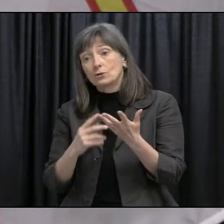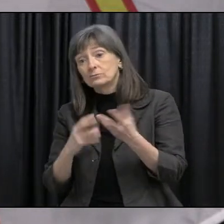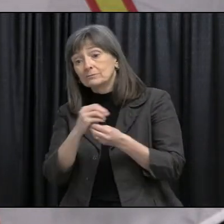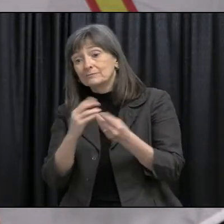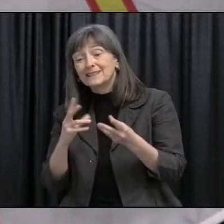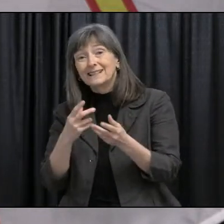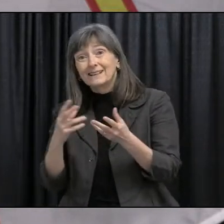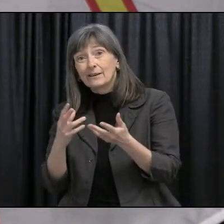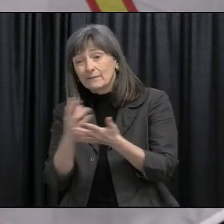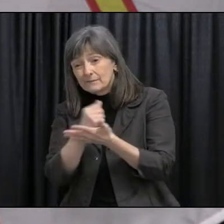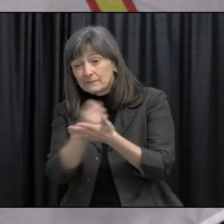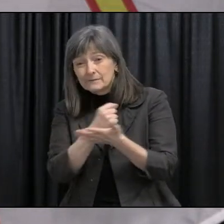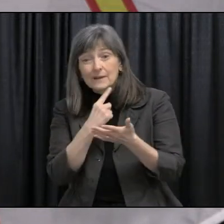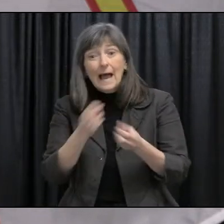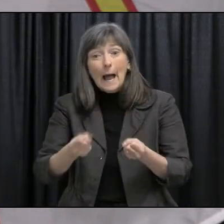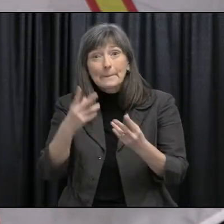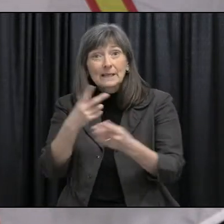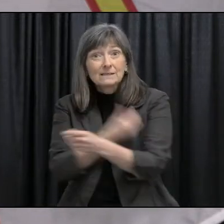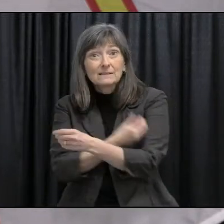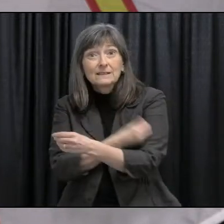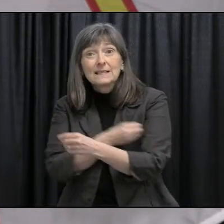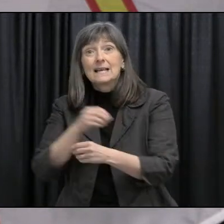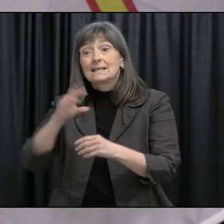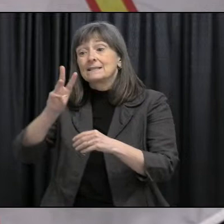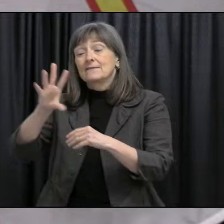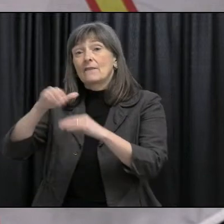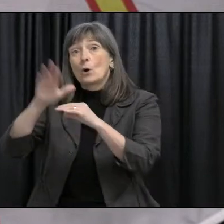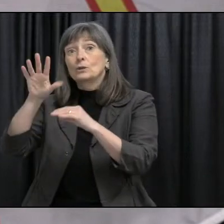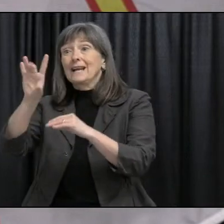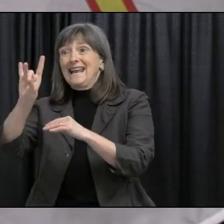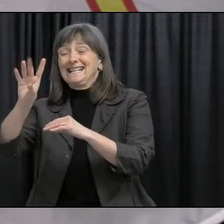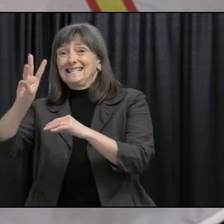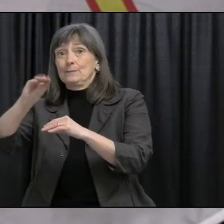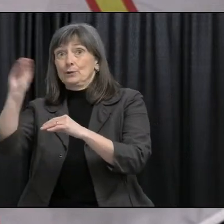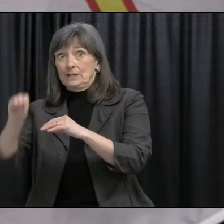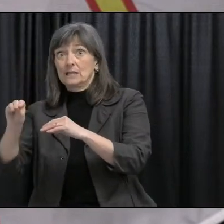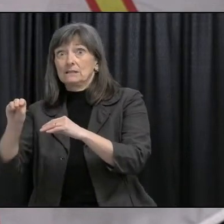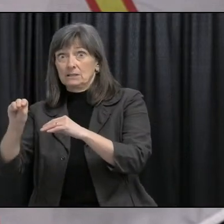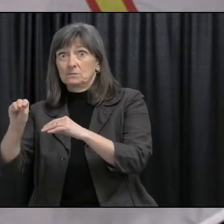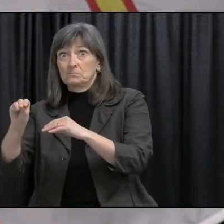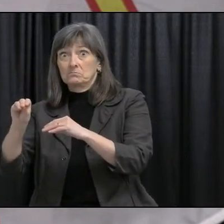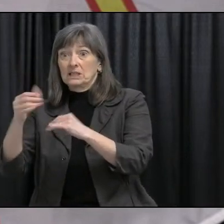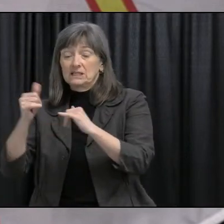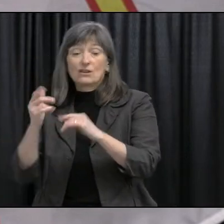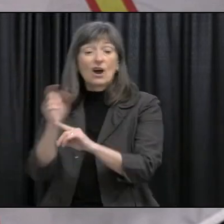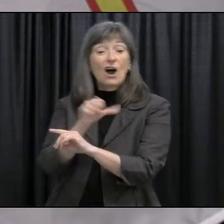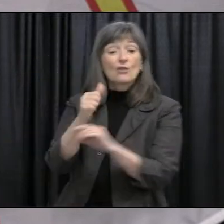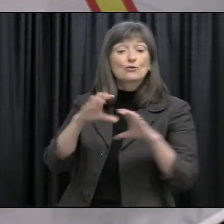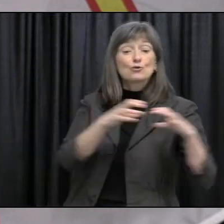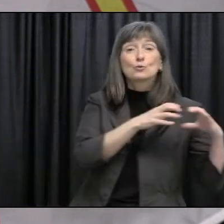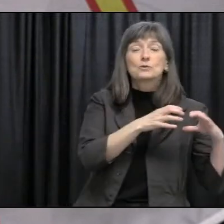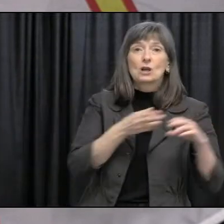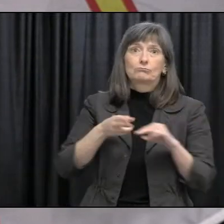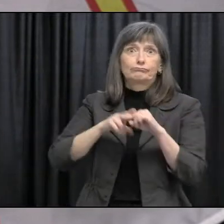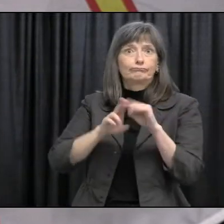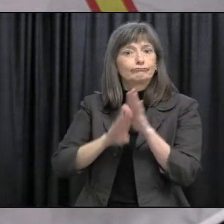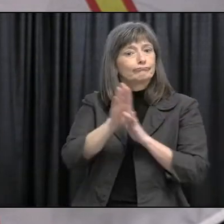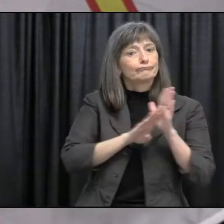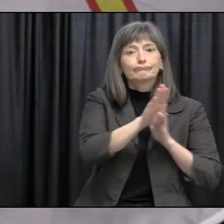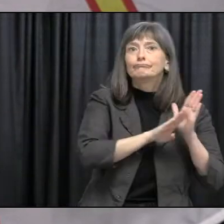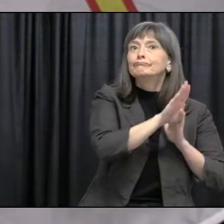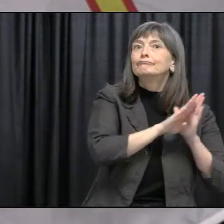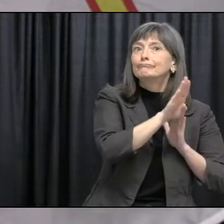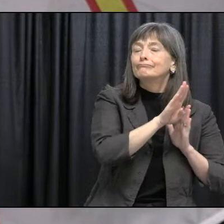and older was excellent at 86% and is steadily climbing in the other age groups. This is incredibly